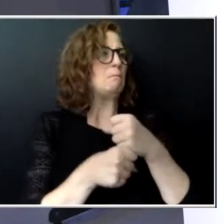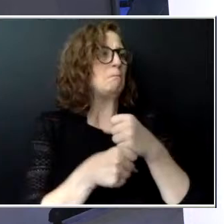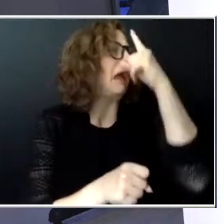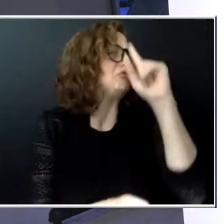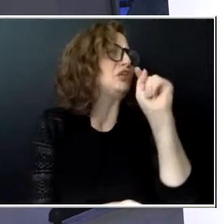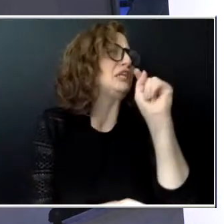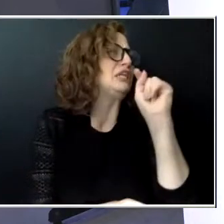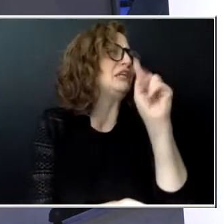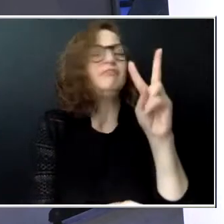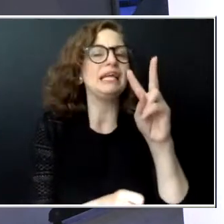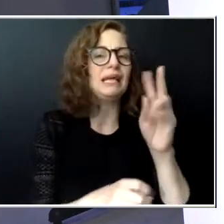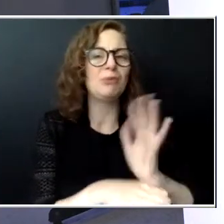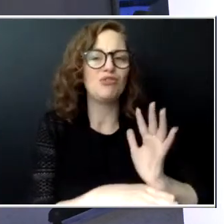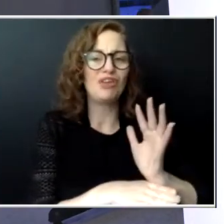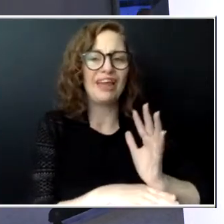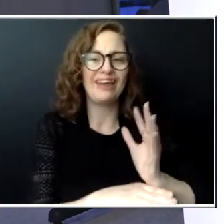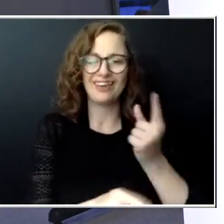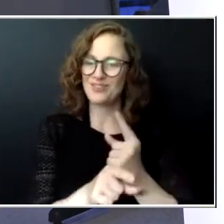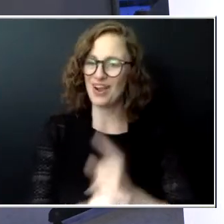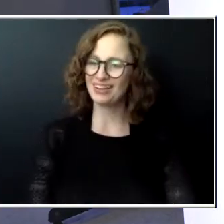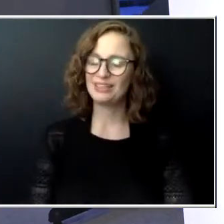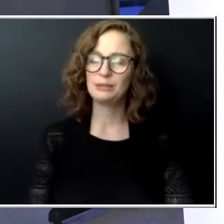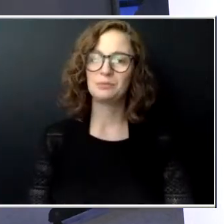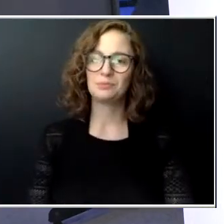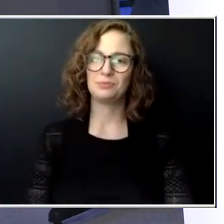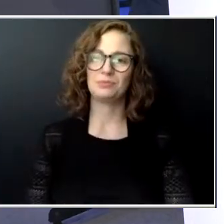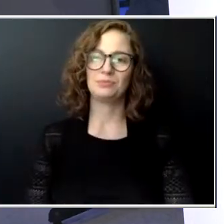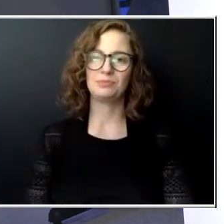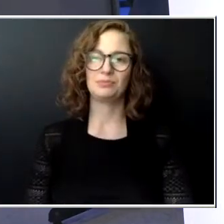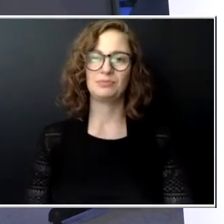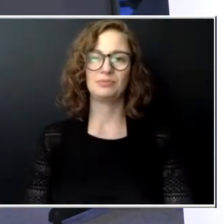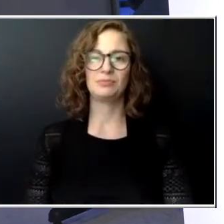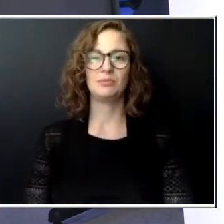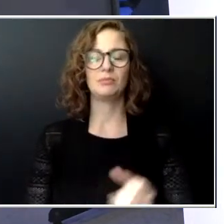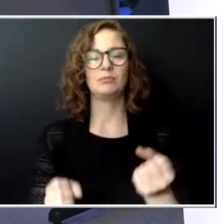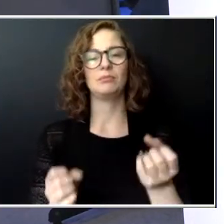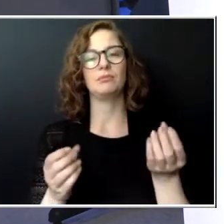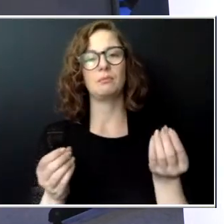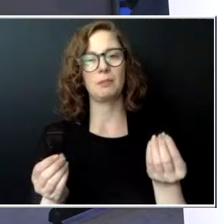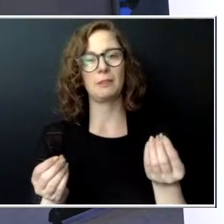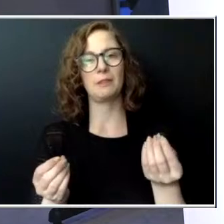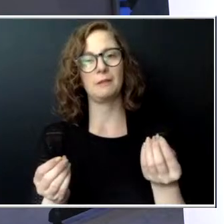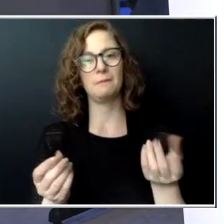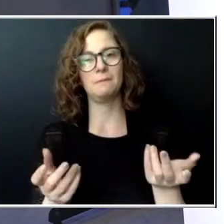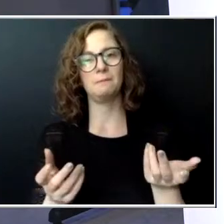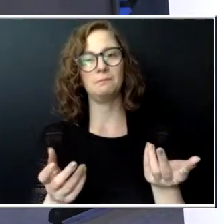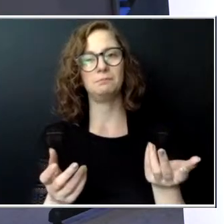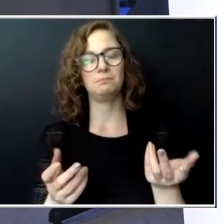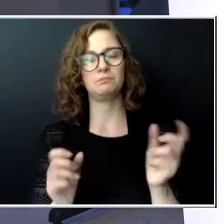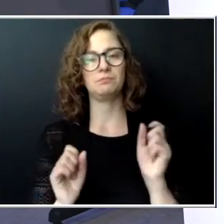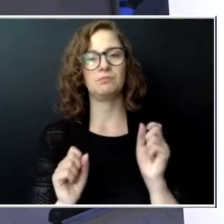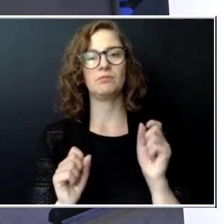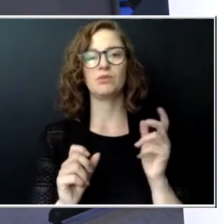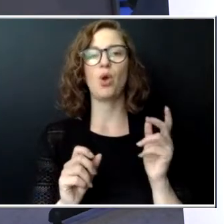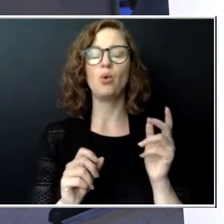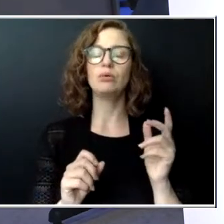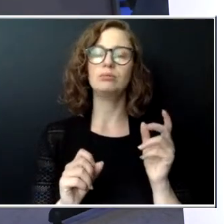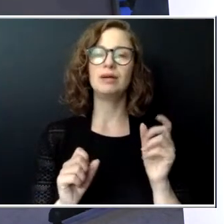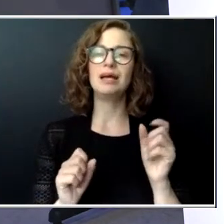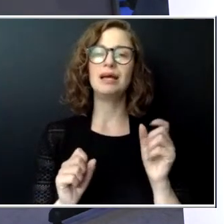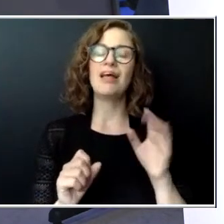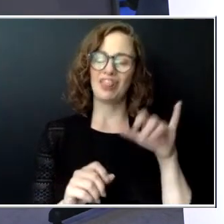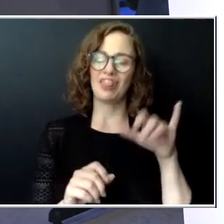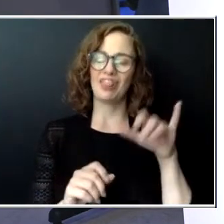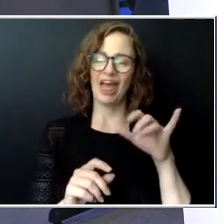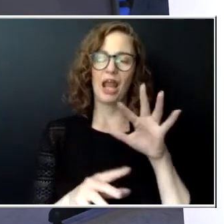for TV movie. So this wipes out your immune system, as we know when you get these stem cell transplants. Right. So how long